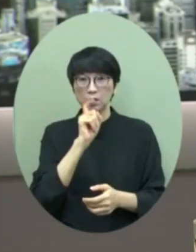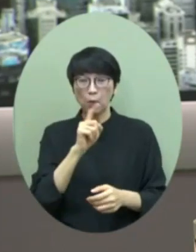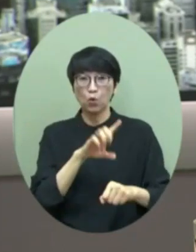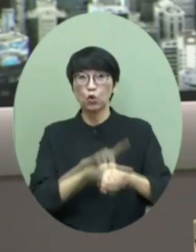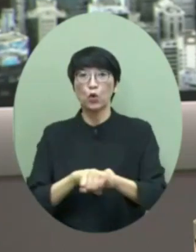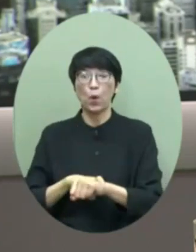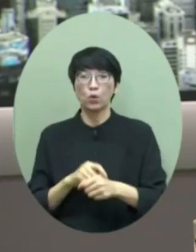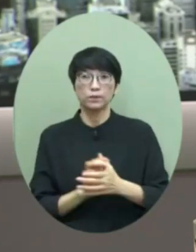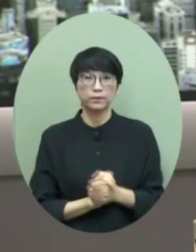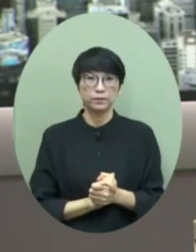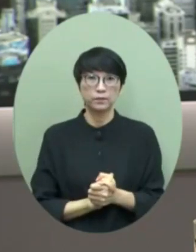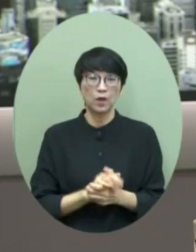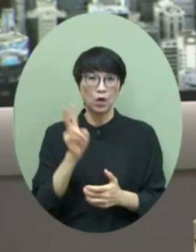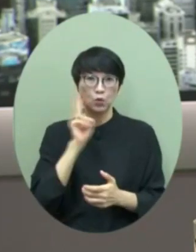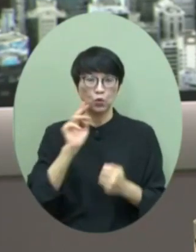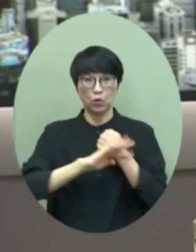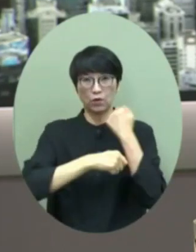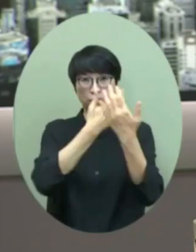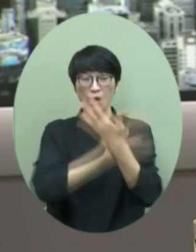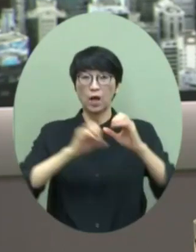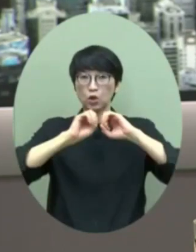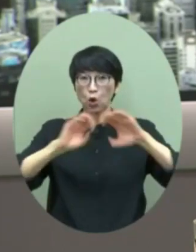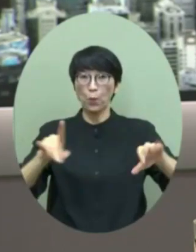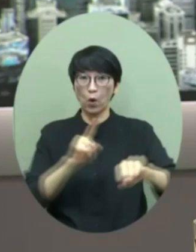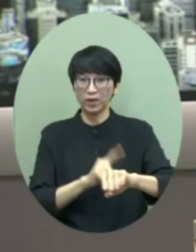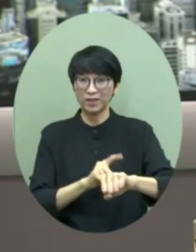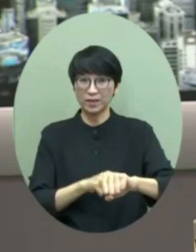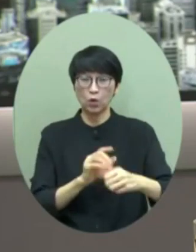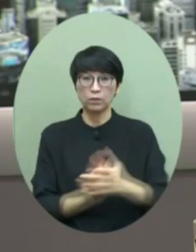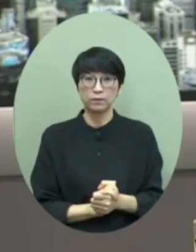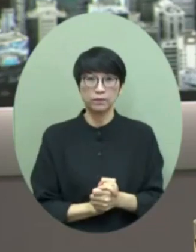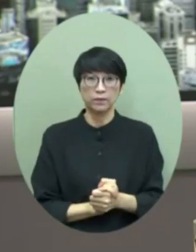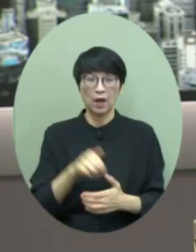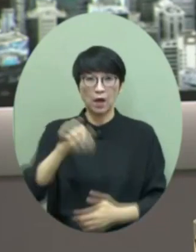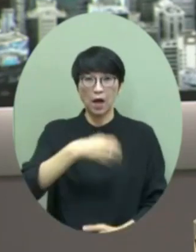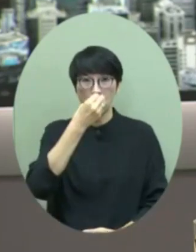when the law is promulgated, it becomes effective law in Hong Kong.